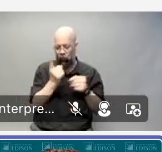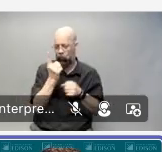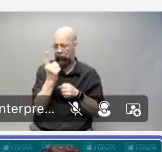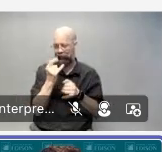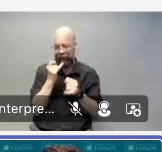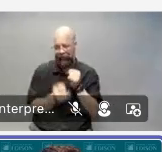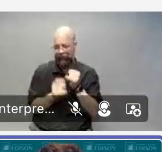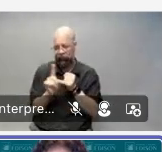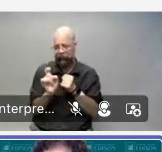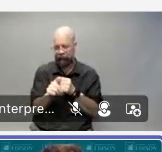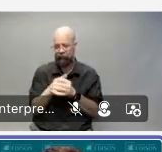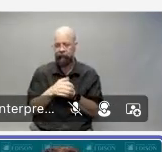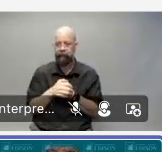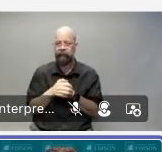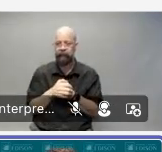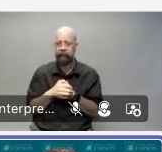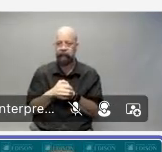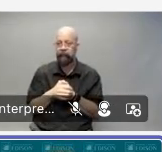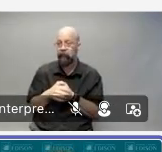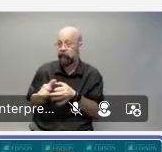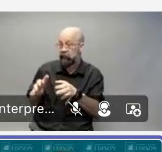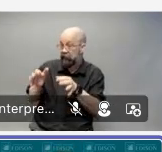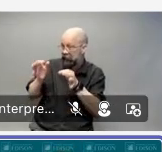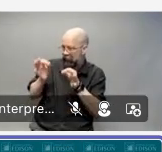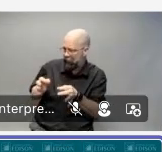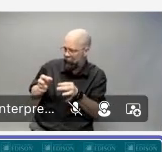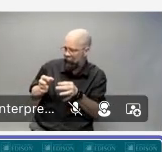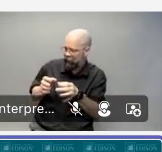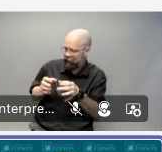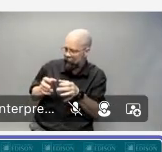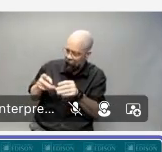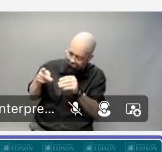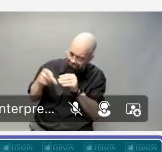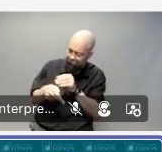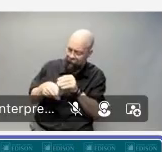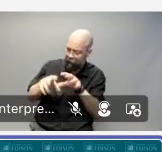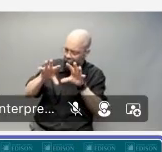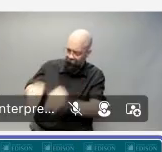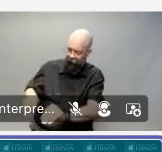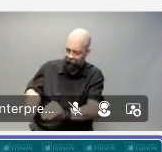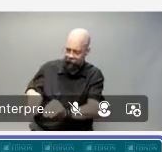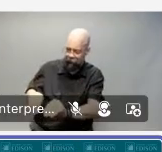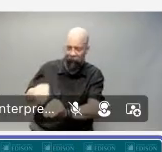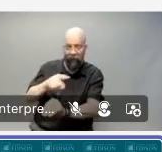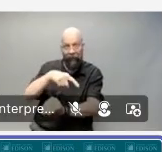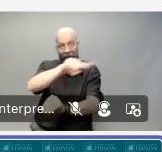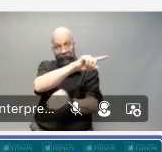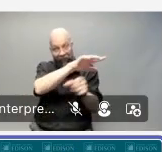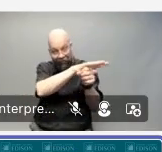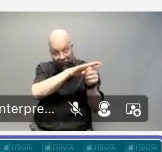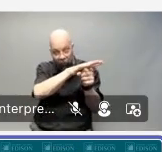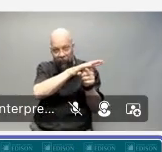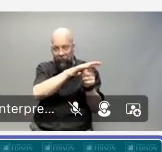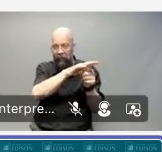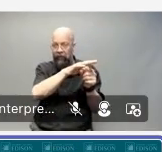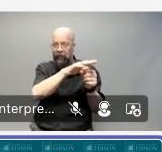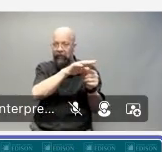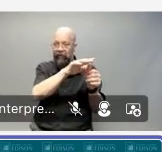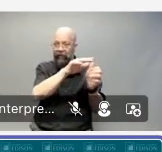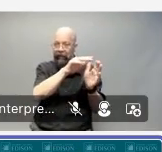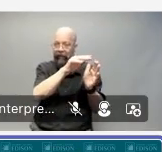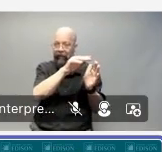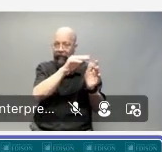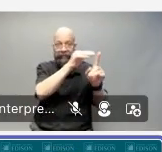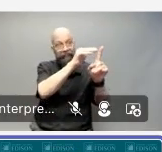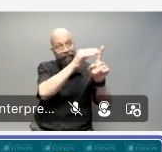Stone. It says, when decisions are made to cut power in an area, are there county or other government agencies contacted and informed so that